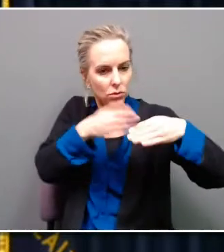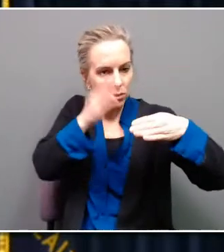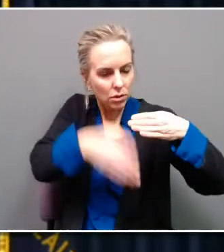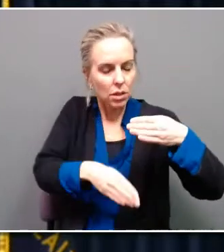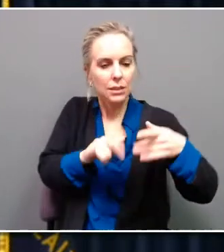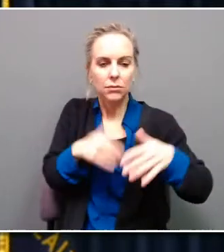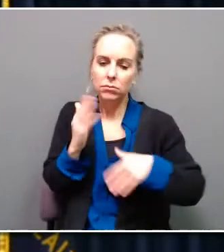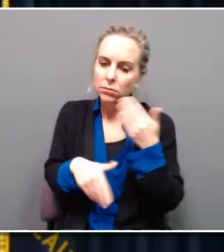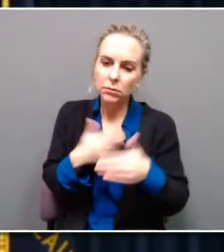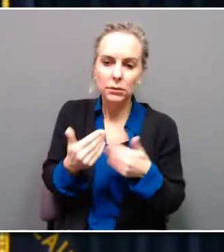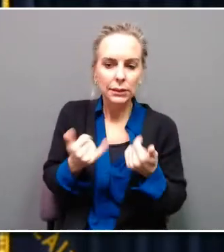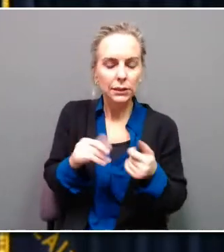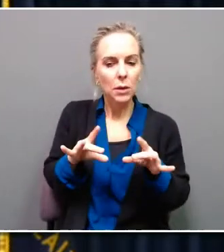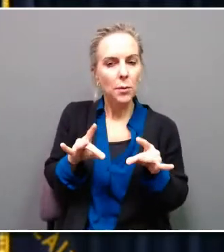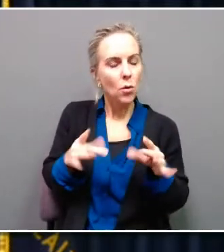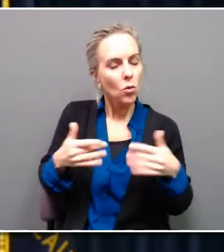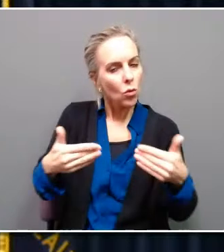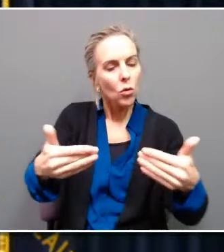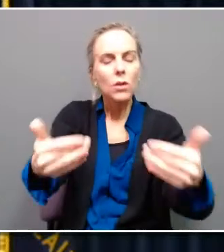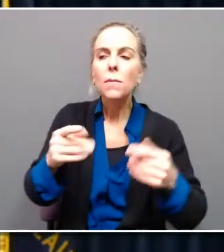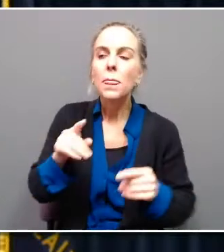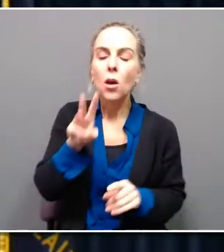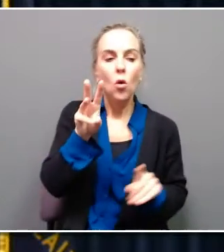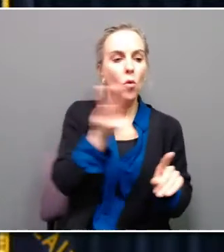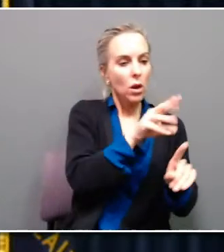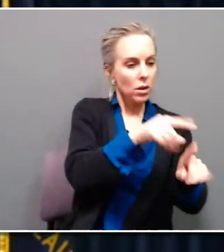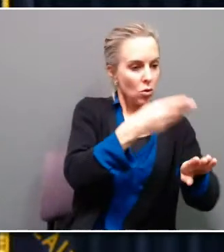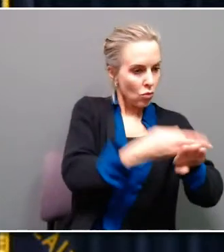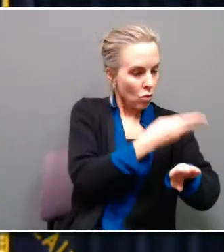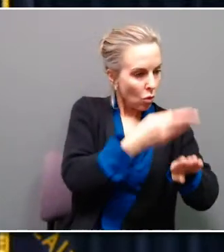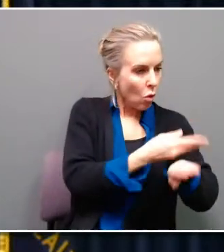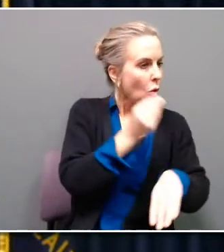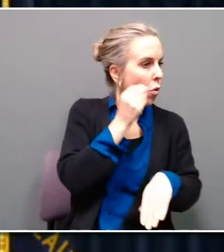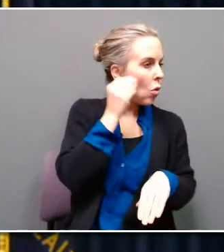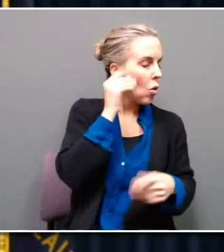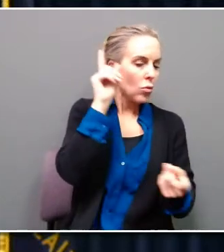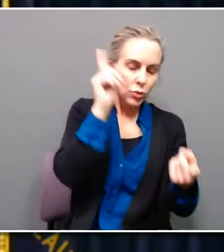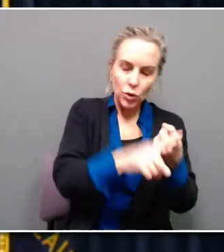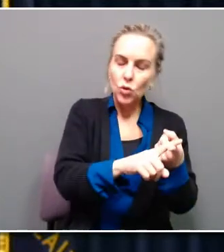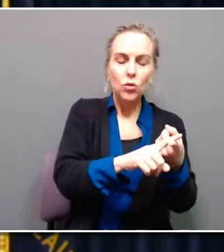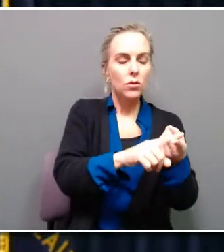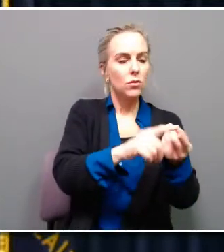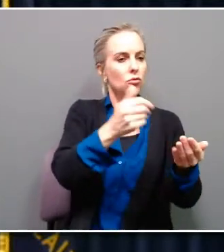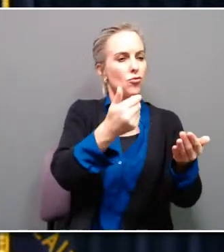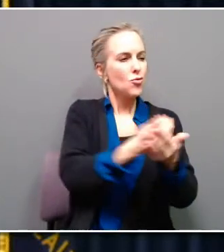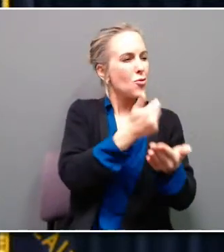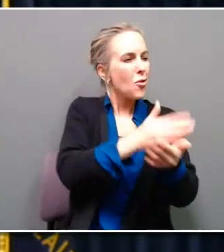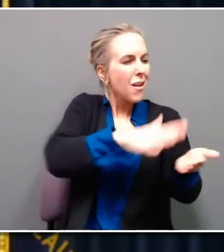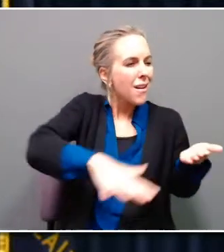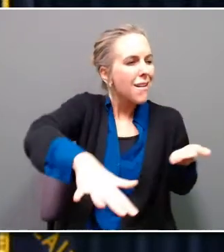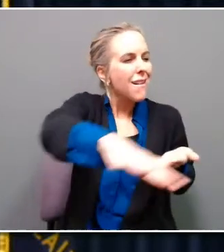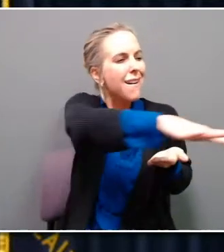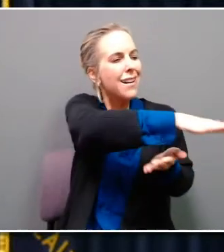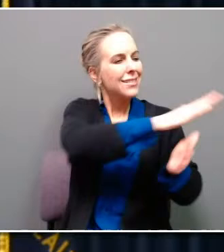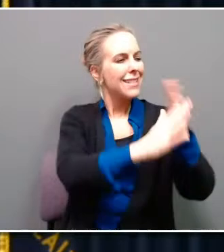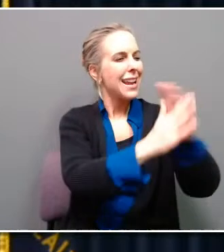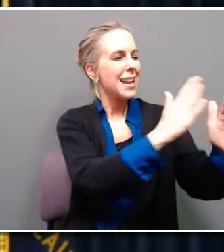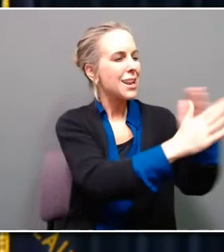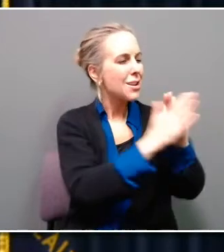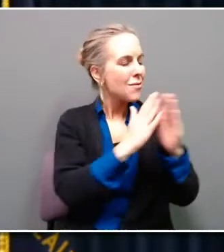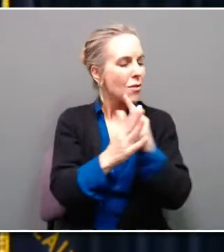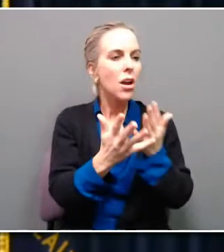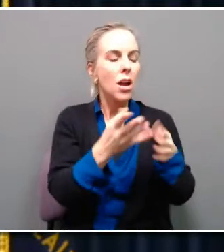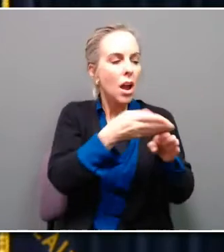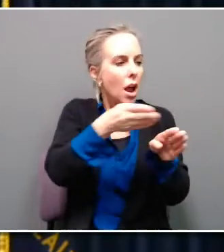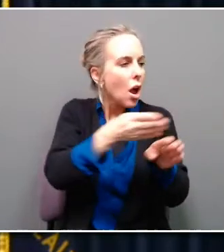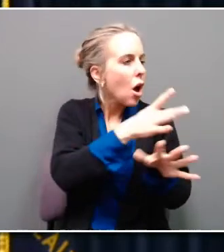pick up. In the West, we've gone from rebuilding a home to building new neighborhoods. And every time one nonprofit has